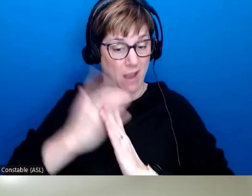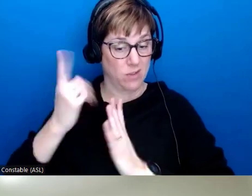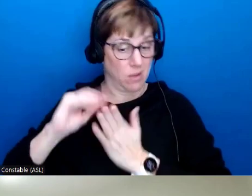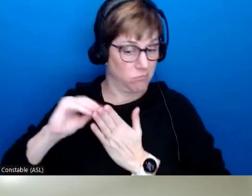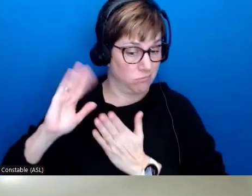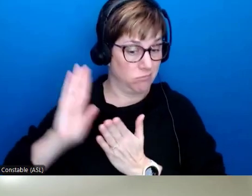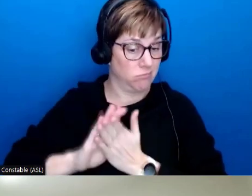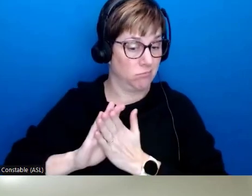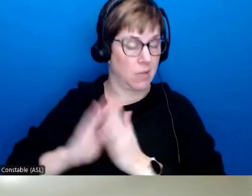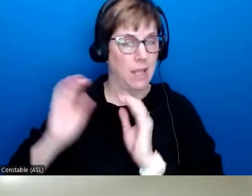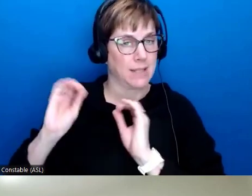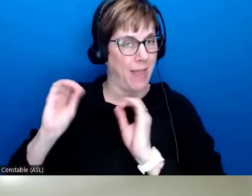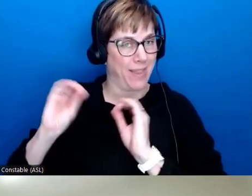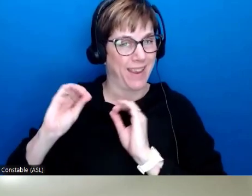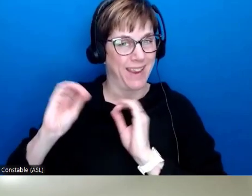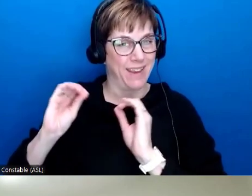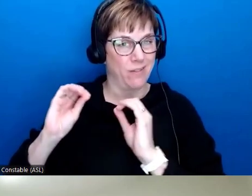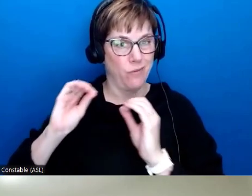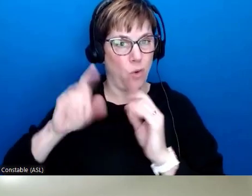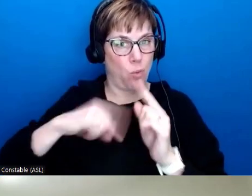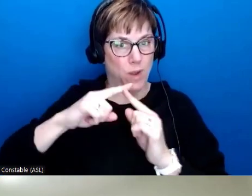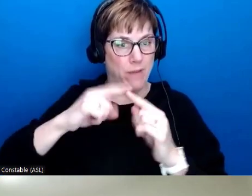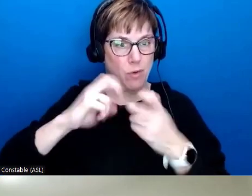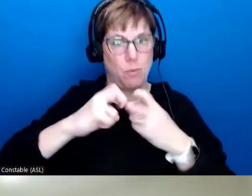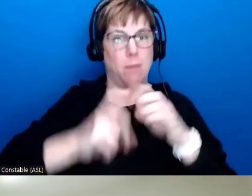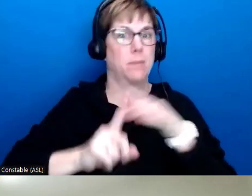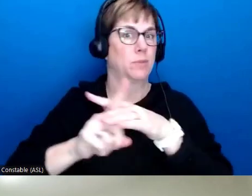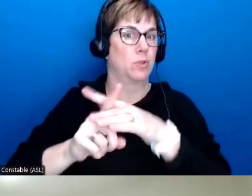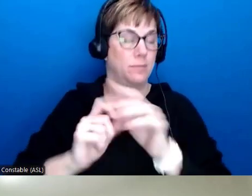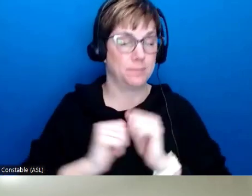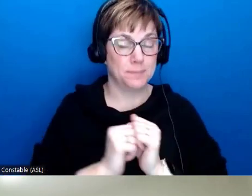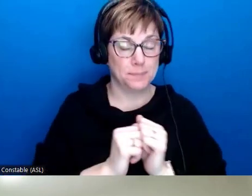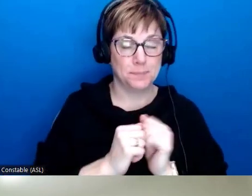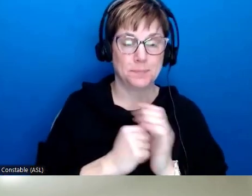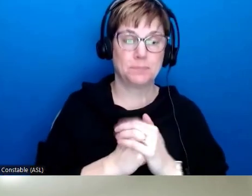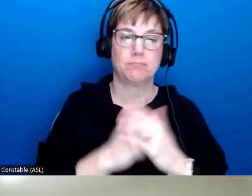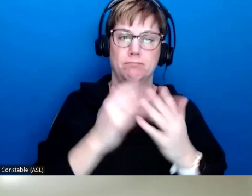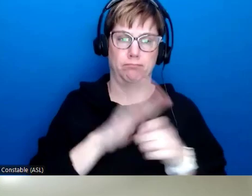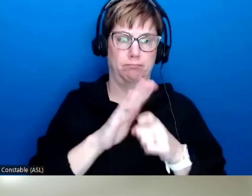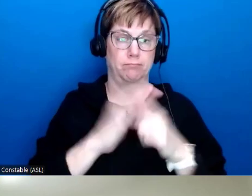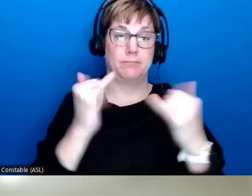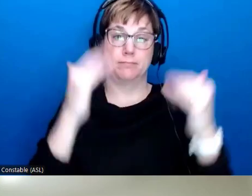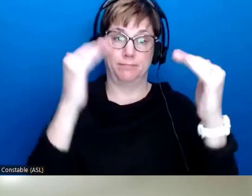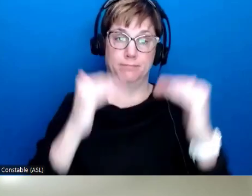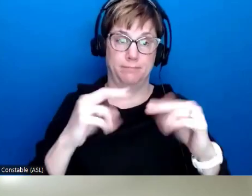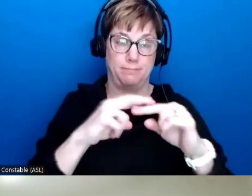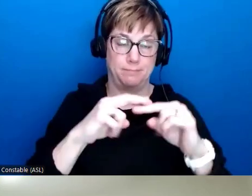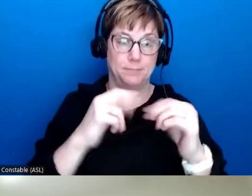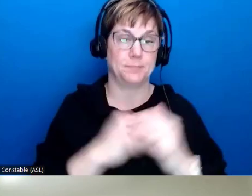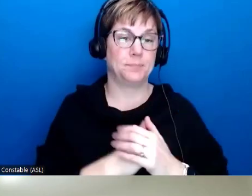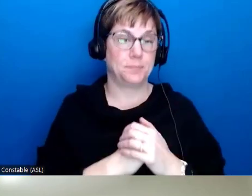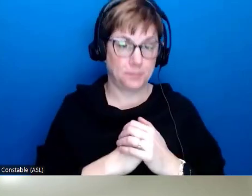whatever problems began. So I think that's enough on this slide. We can jump to the next one.